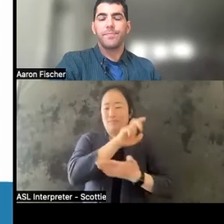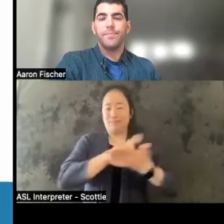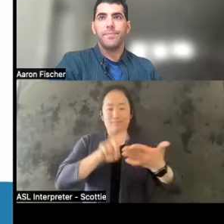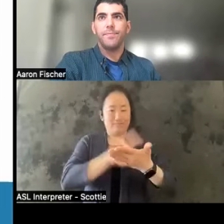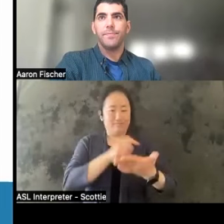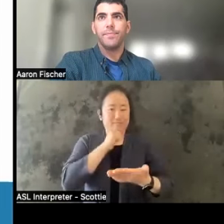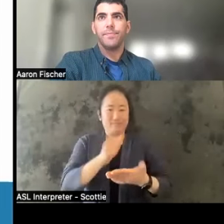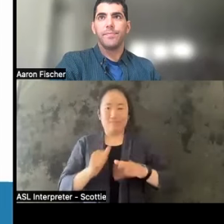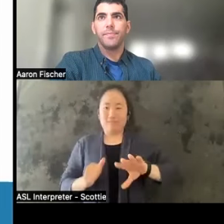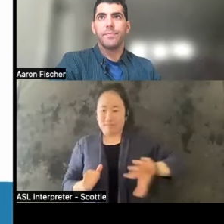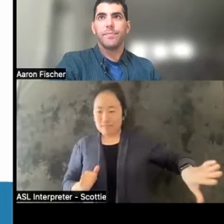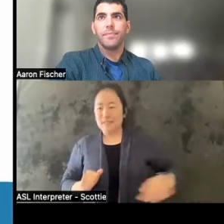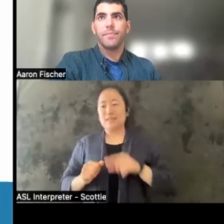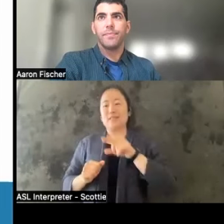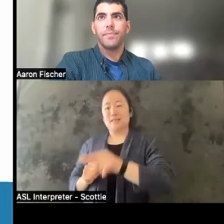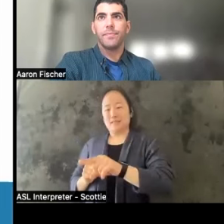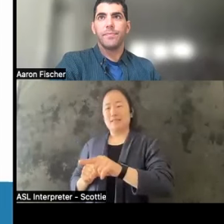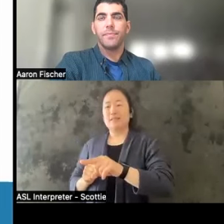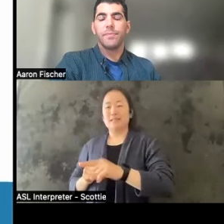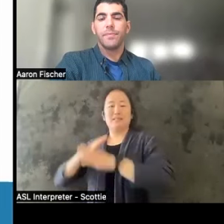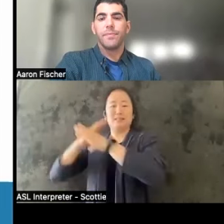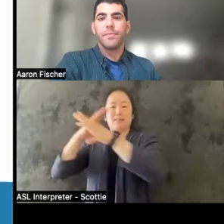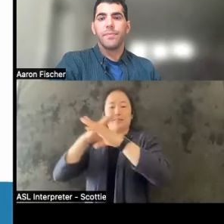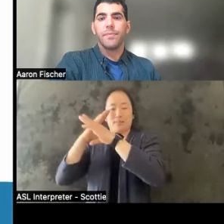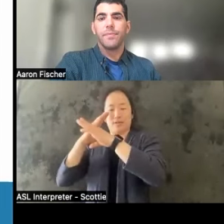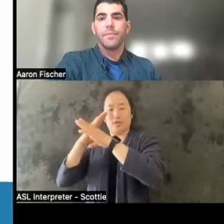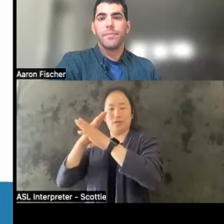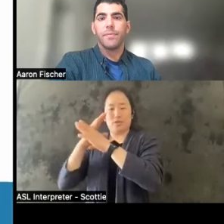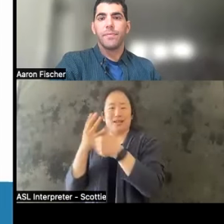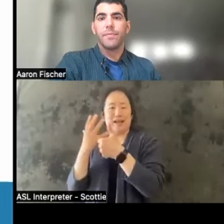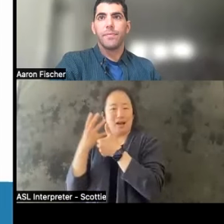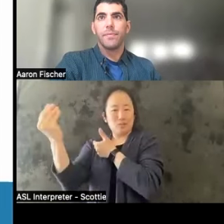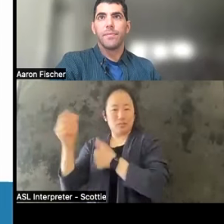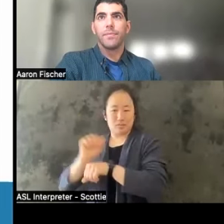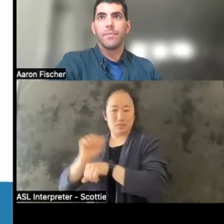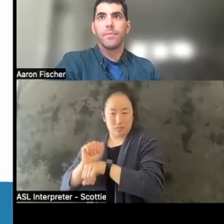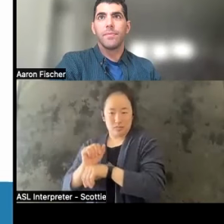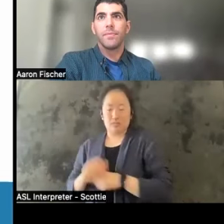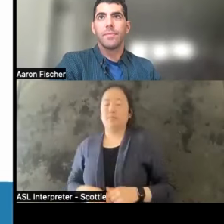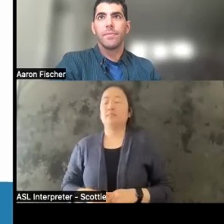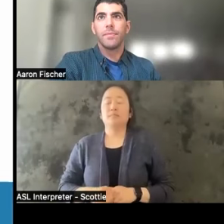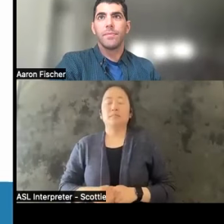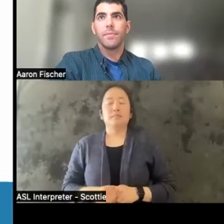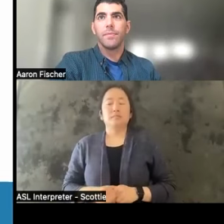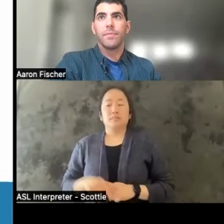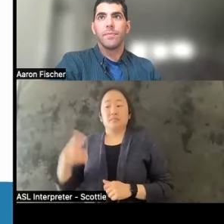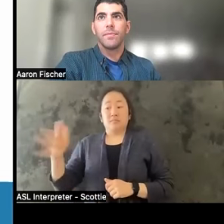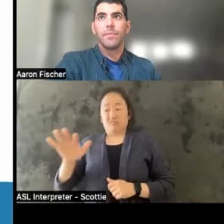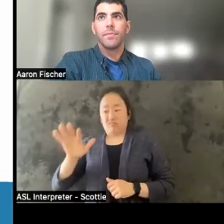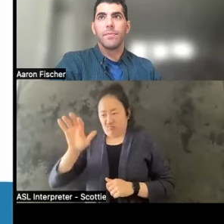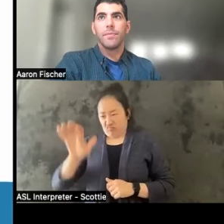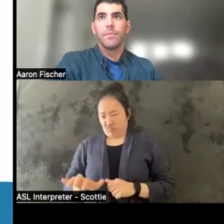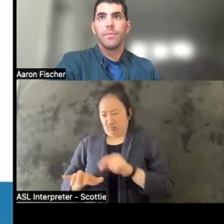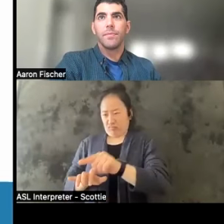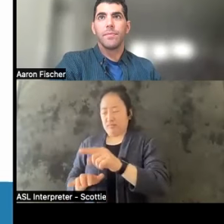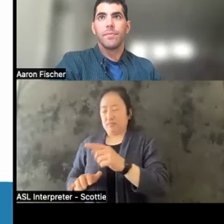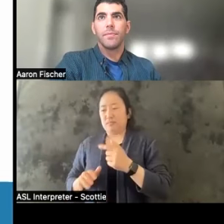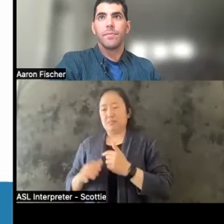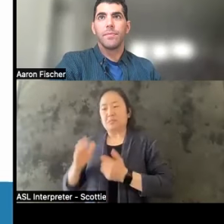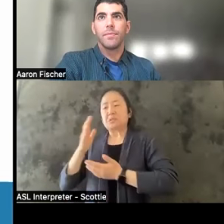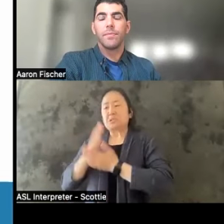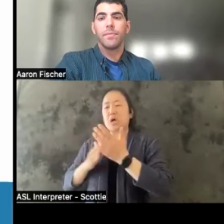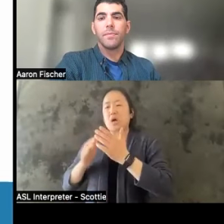barriers in the non-employment context. And so, as was mentioned, some of these entities will